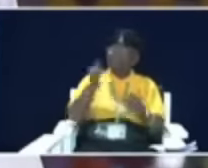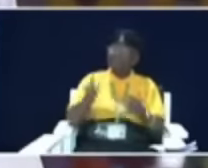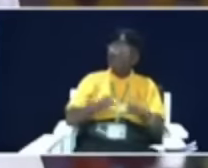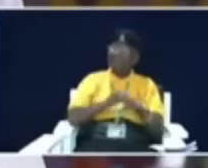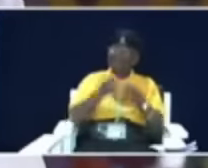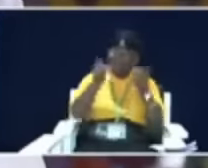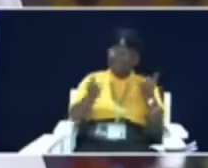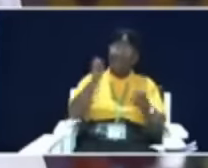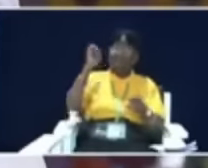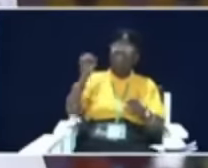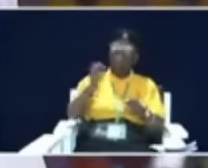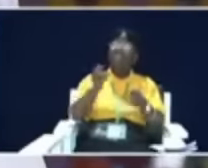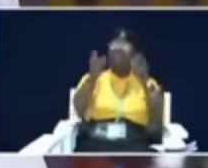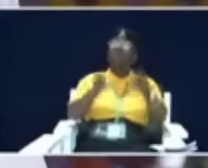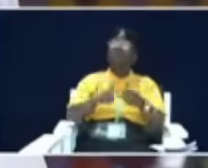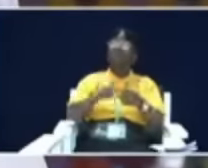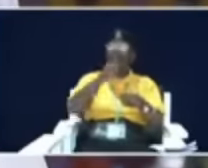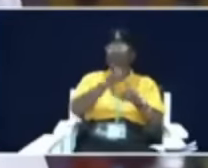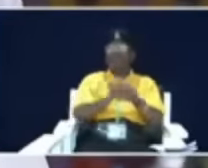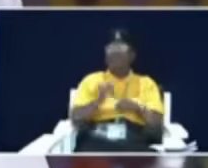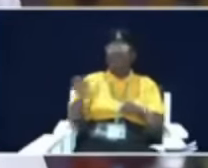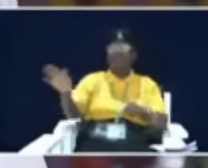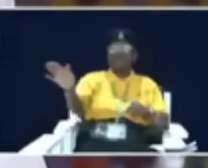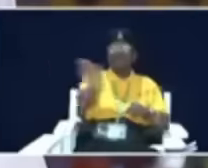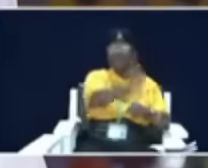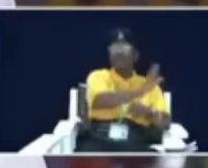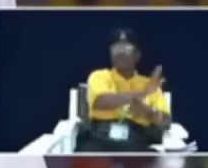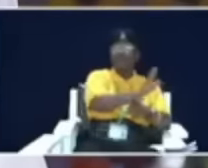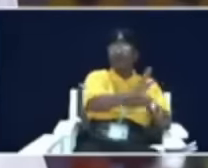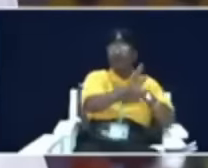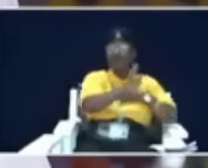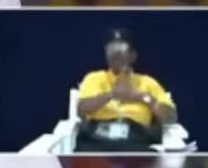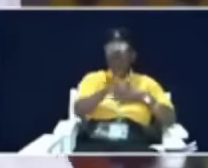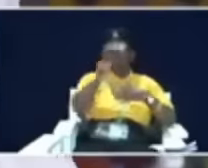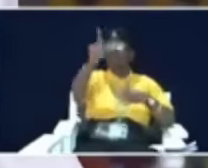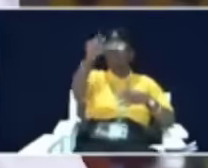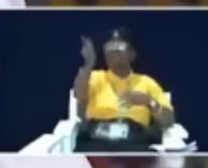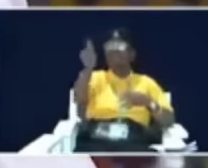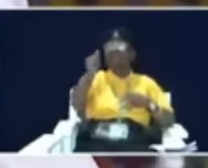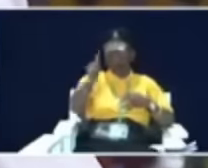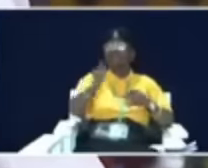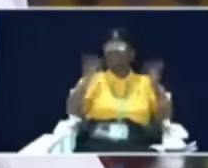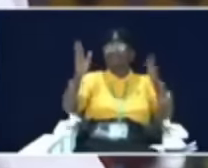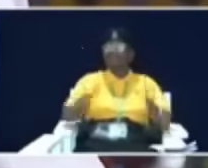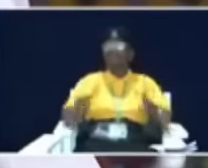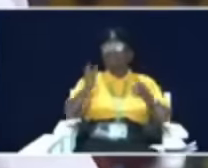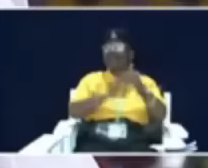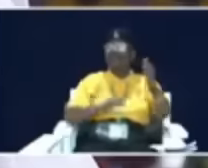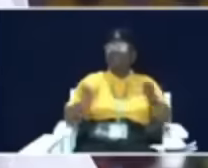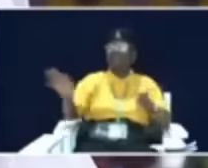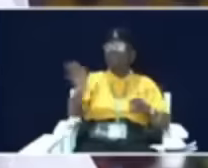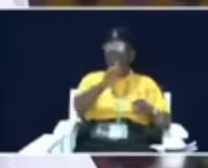It's about to make your tithe bigger than your 100%. So when that